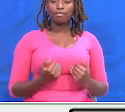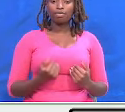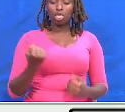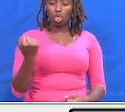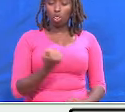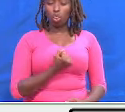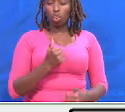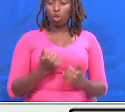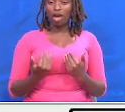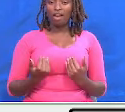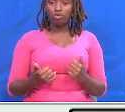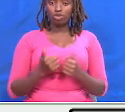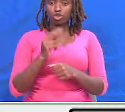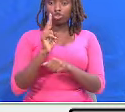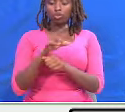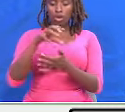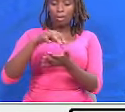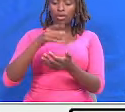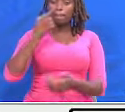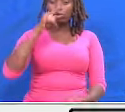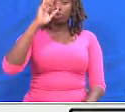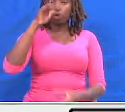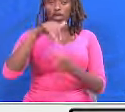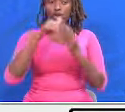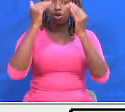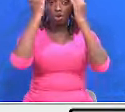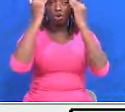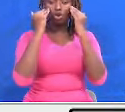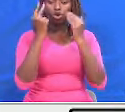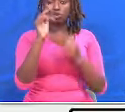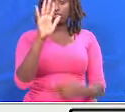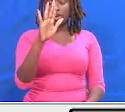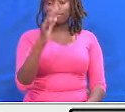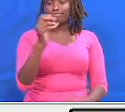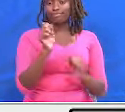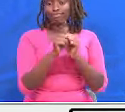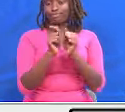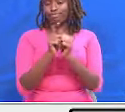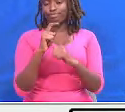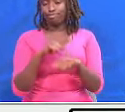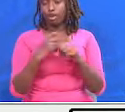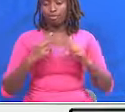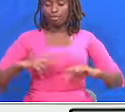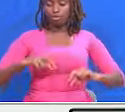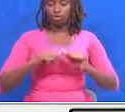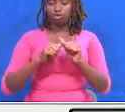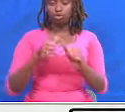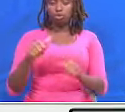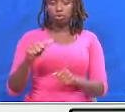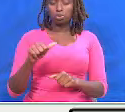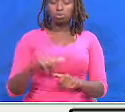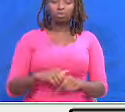in the murder. The matter will be mentioned in the court on 25th November while investigation is ongoing.